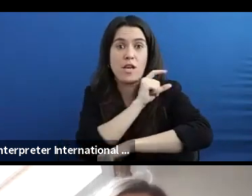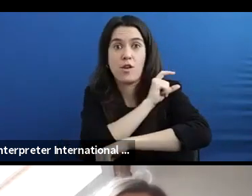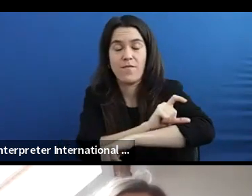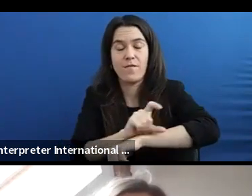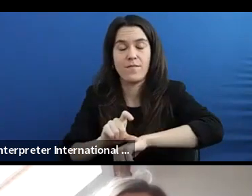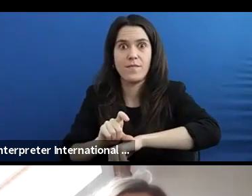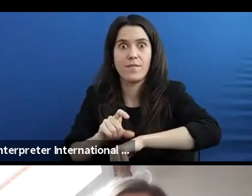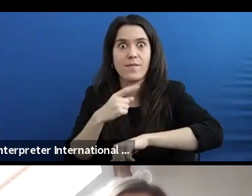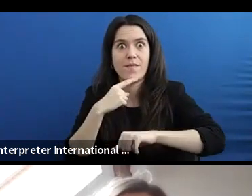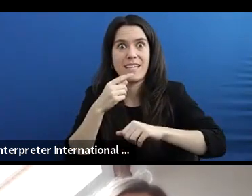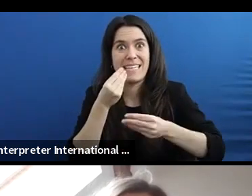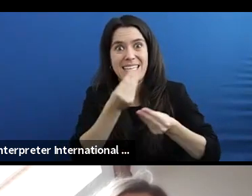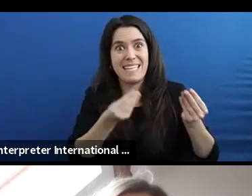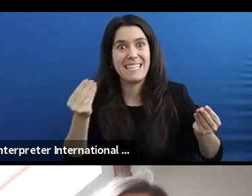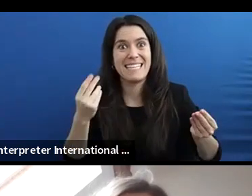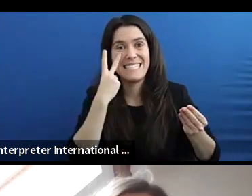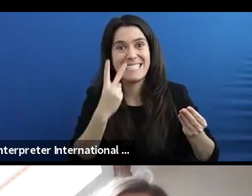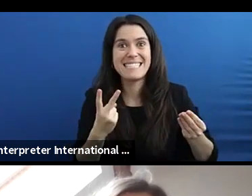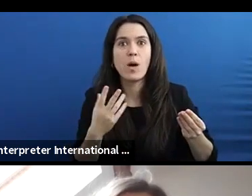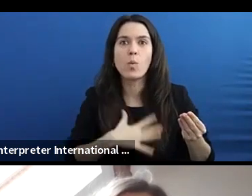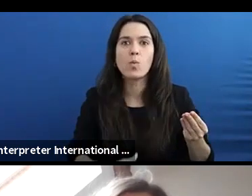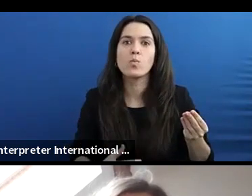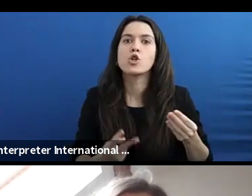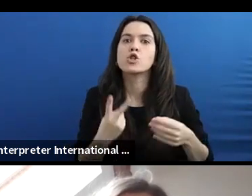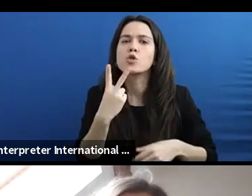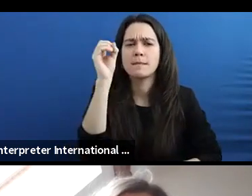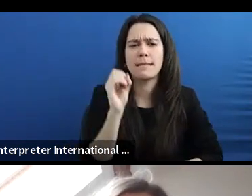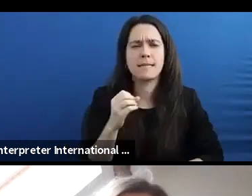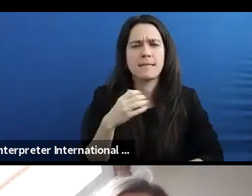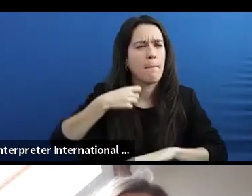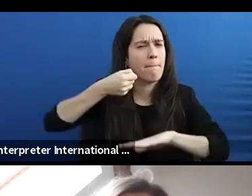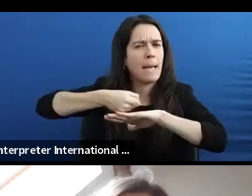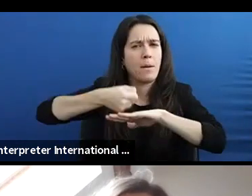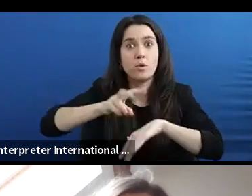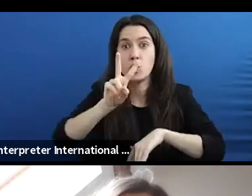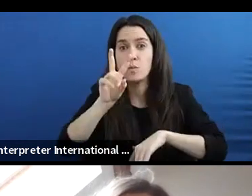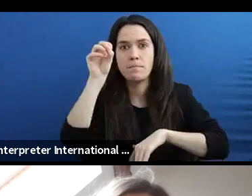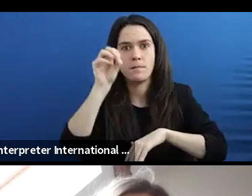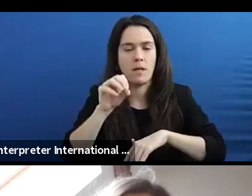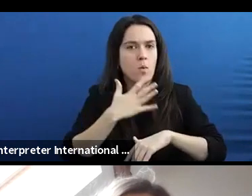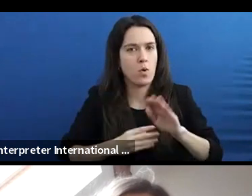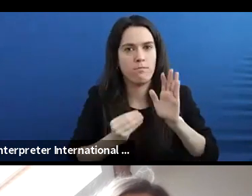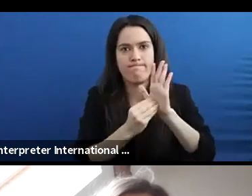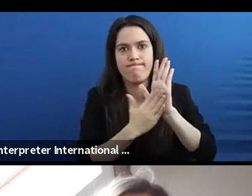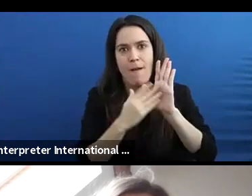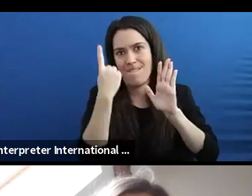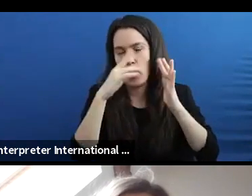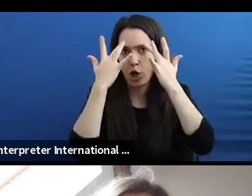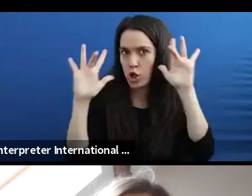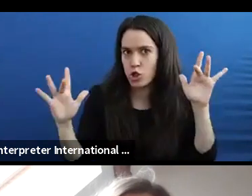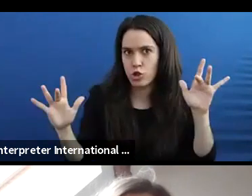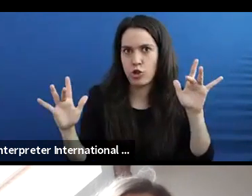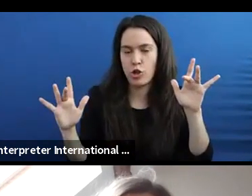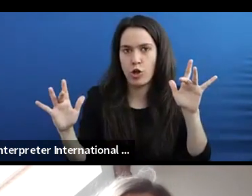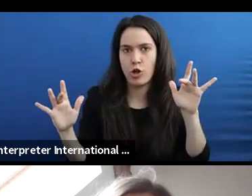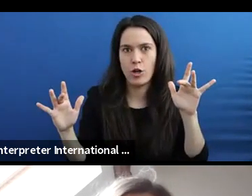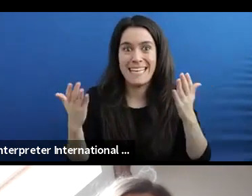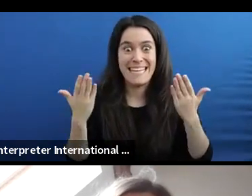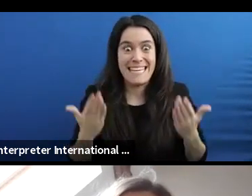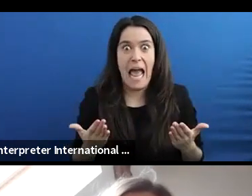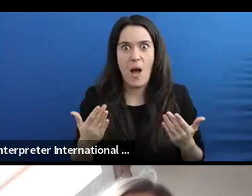earmark this at least 2%, we have to fight again, and we are doing it in this at the time we're speaking